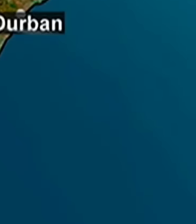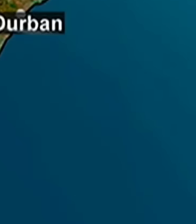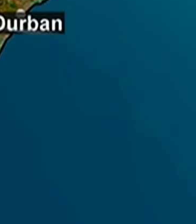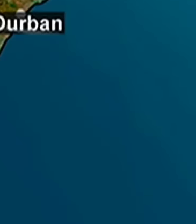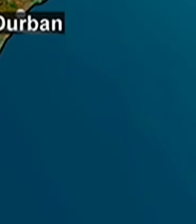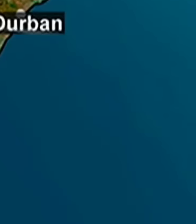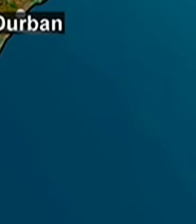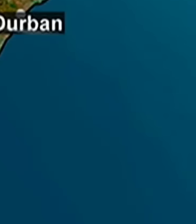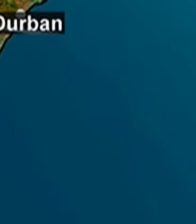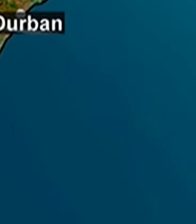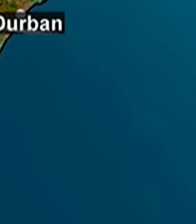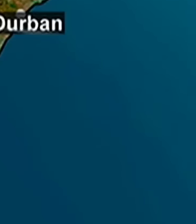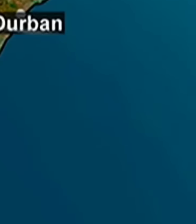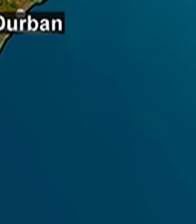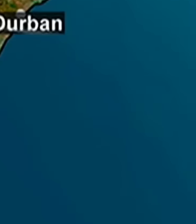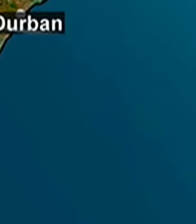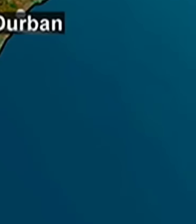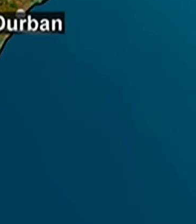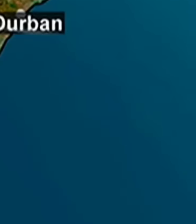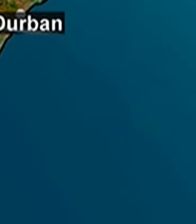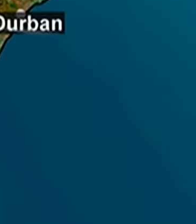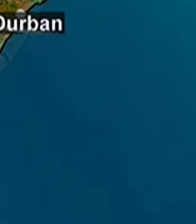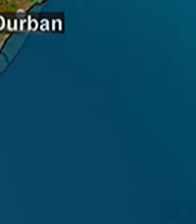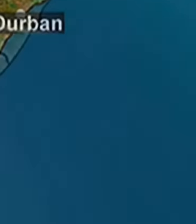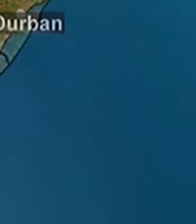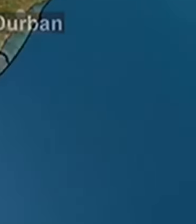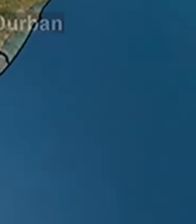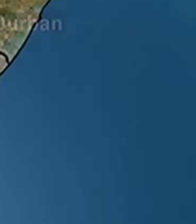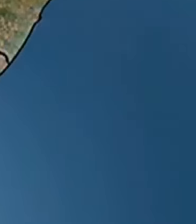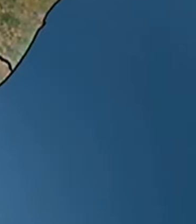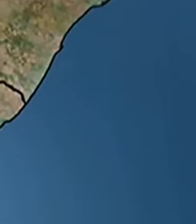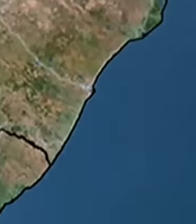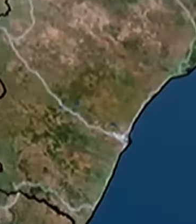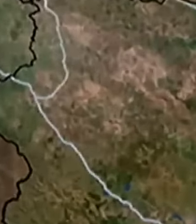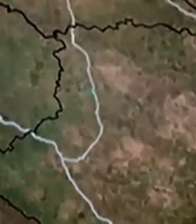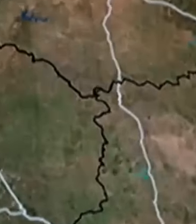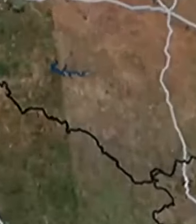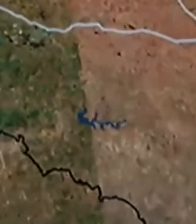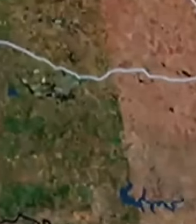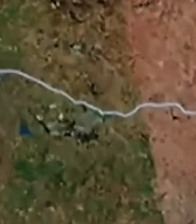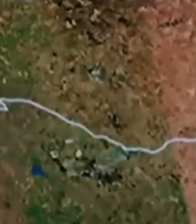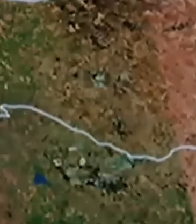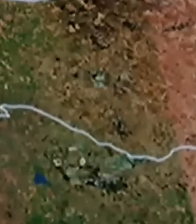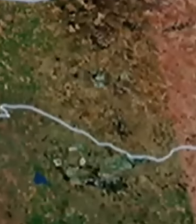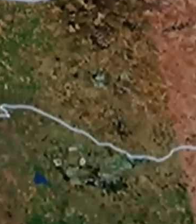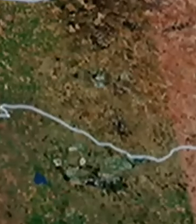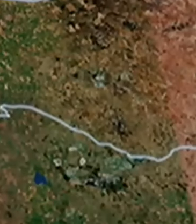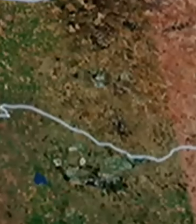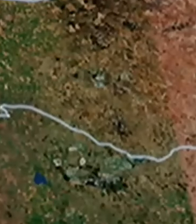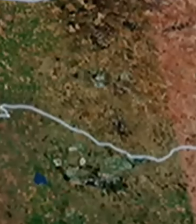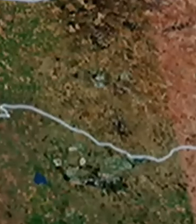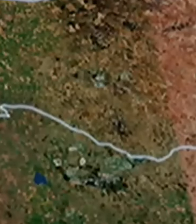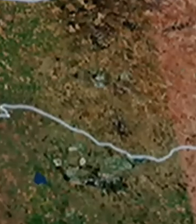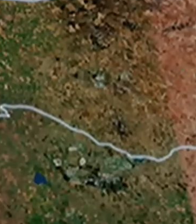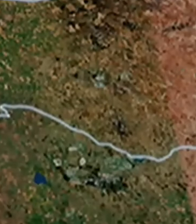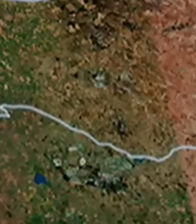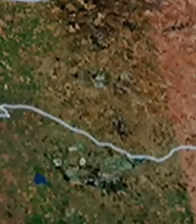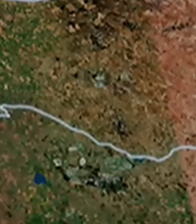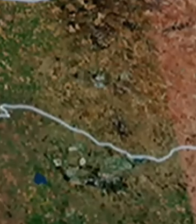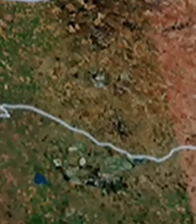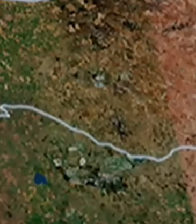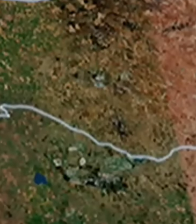ba hlai tshema uponga ka ro ka pa bophirima e be maqhubu a matla a le batle khateng teng mahloke di ala ha shamoto ha se re shibela hona